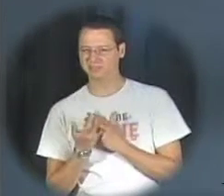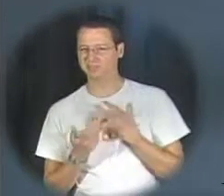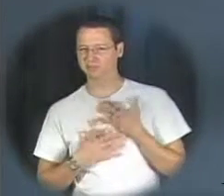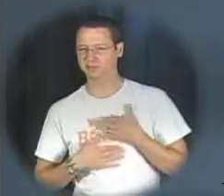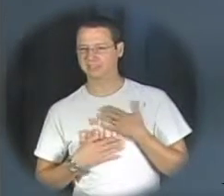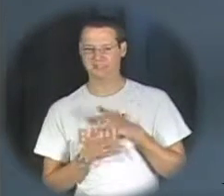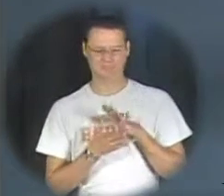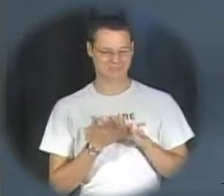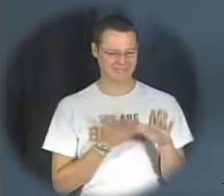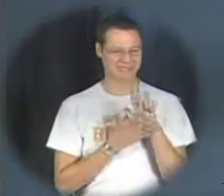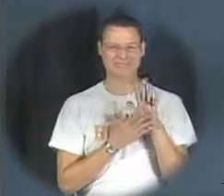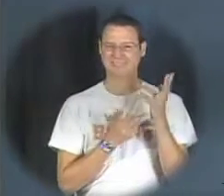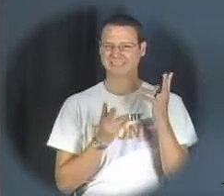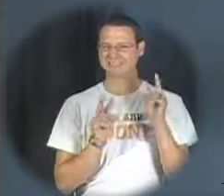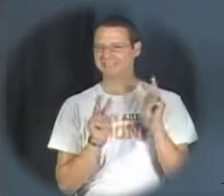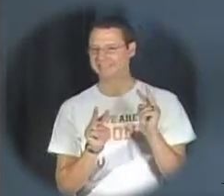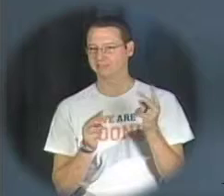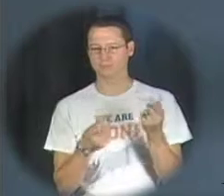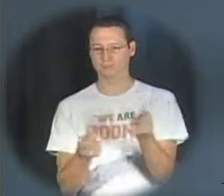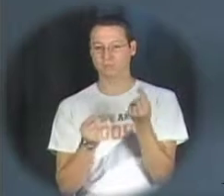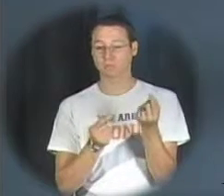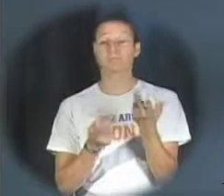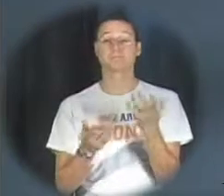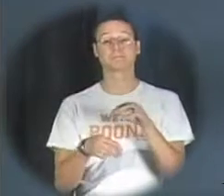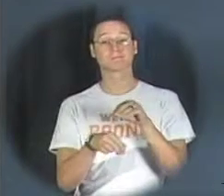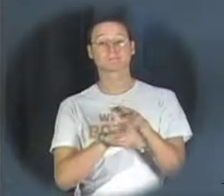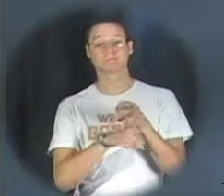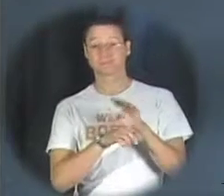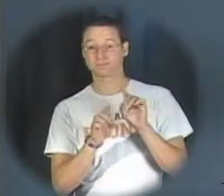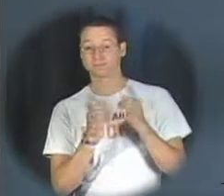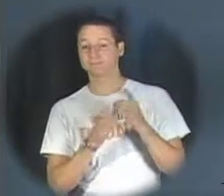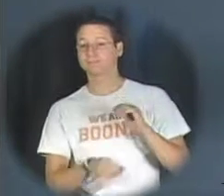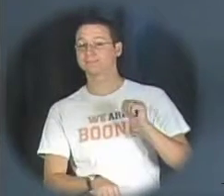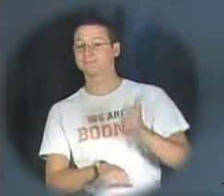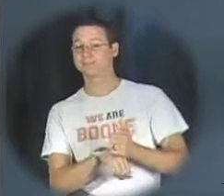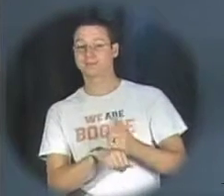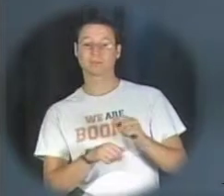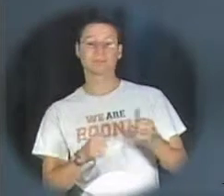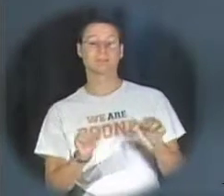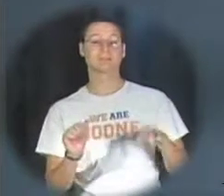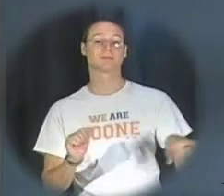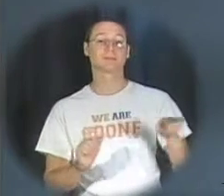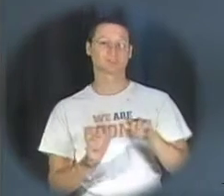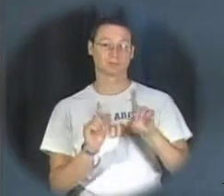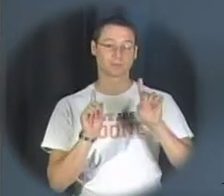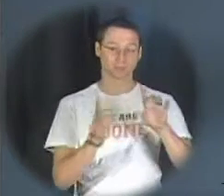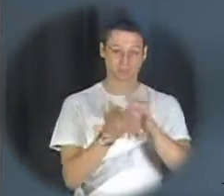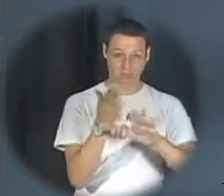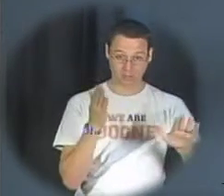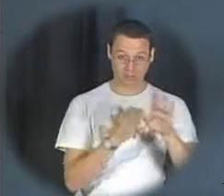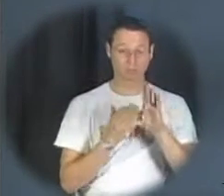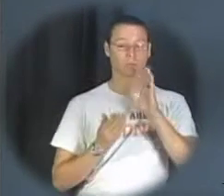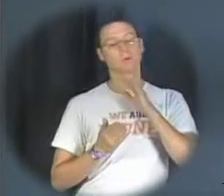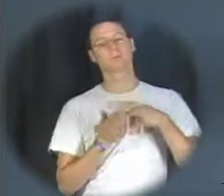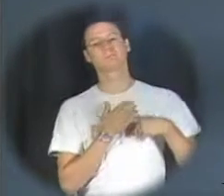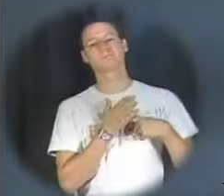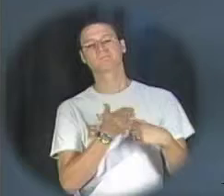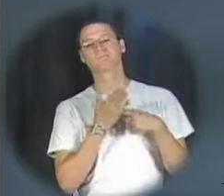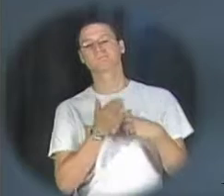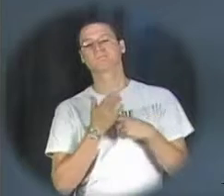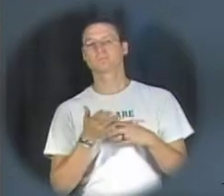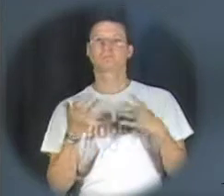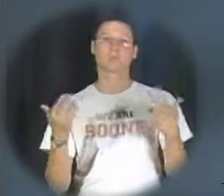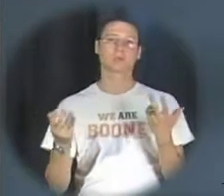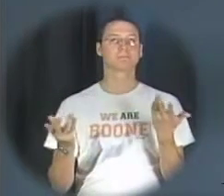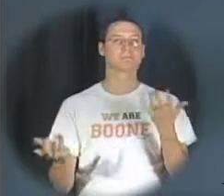from college life? The Guidance Department invites you and all college-bound seniors to the first of three table talk discussions entitled Dreams